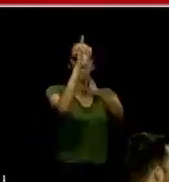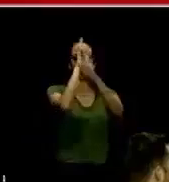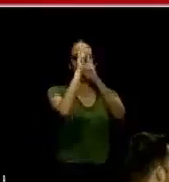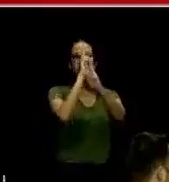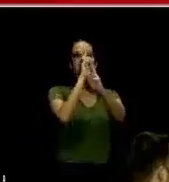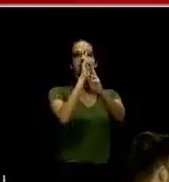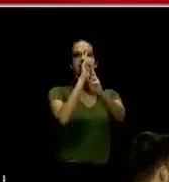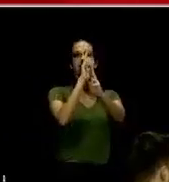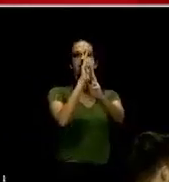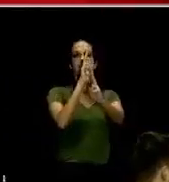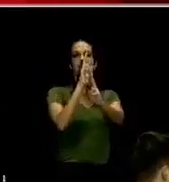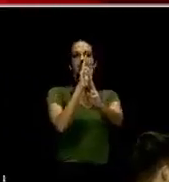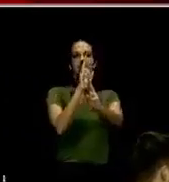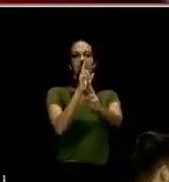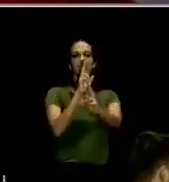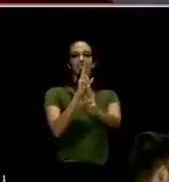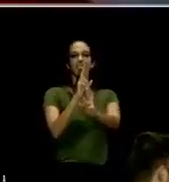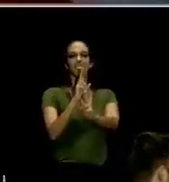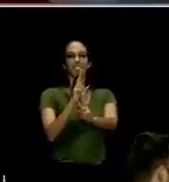proudly we